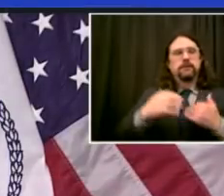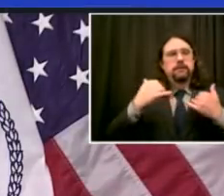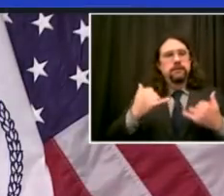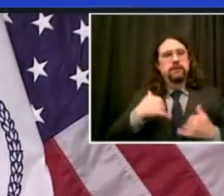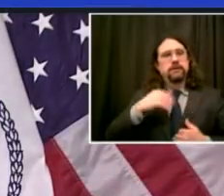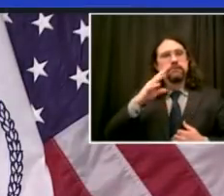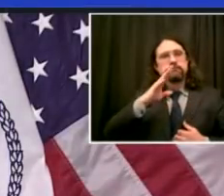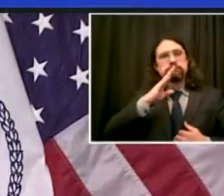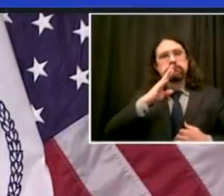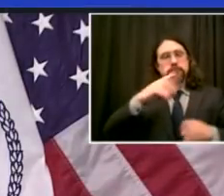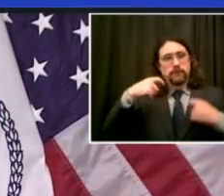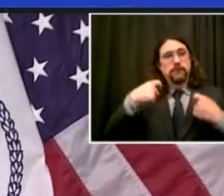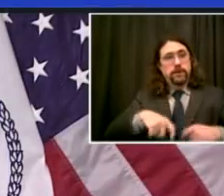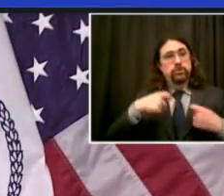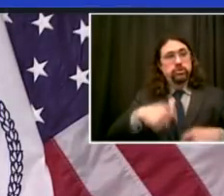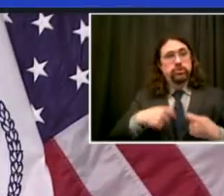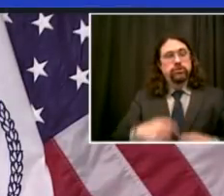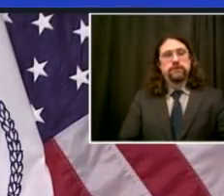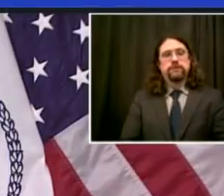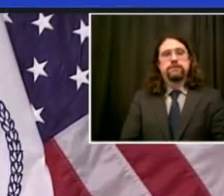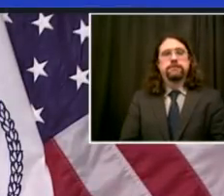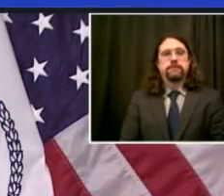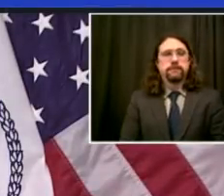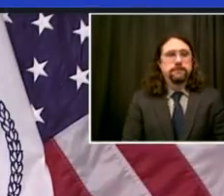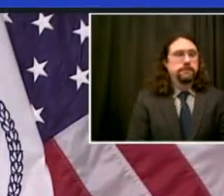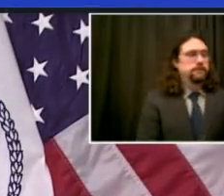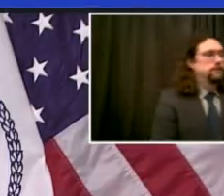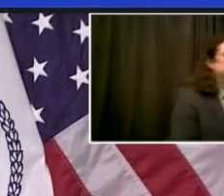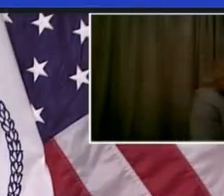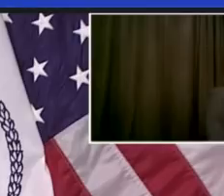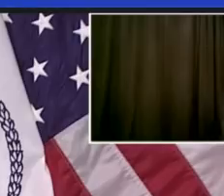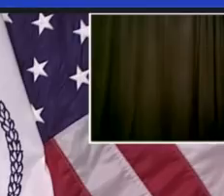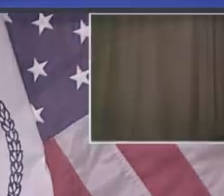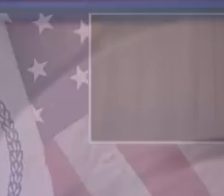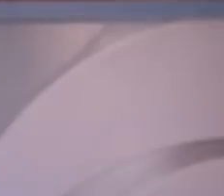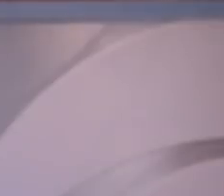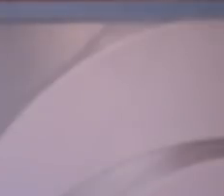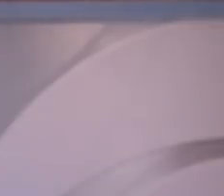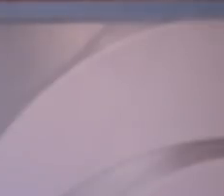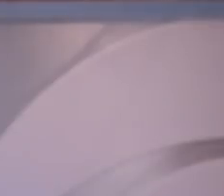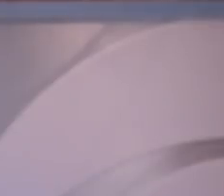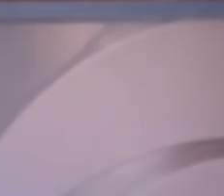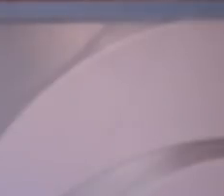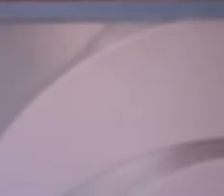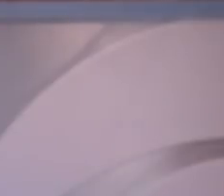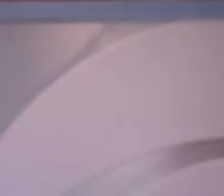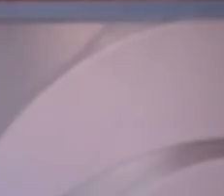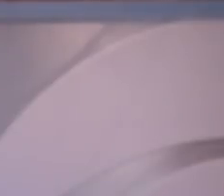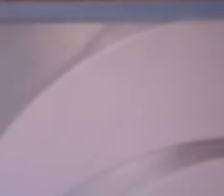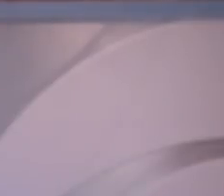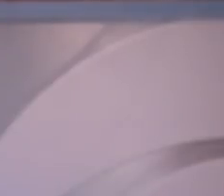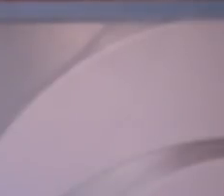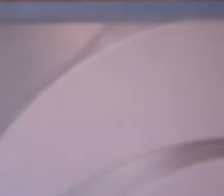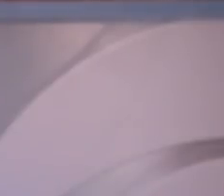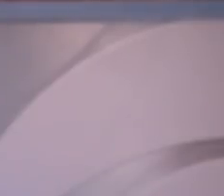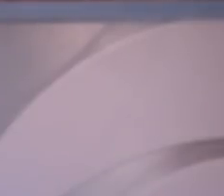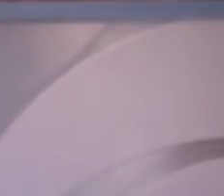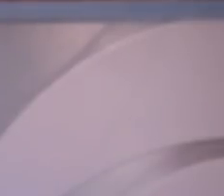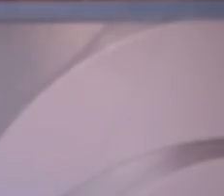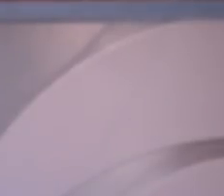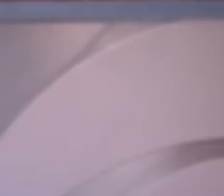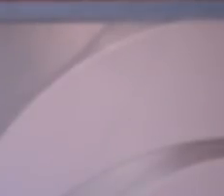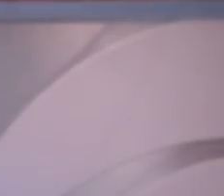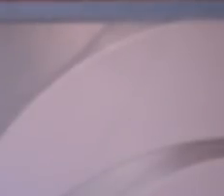You've been listening to Mayor de Blasio give an update on the coronavirus outbreak in New York City. We're now returning to regular programming on CBS